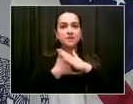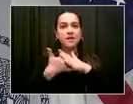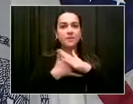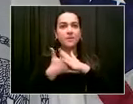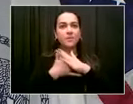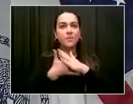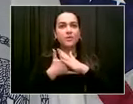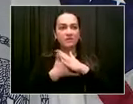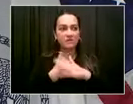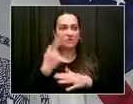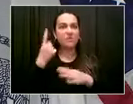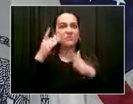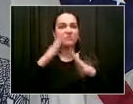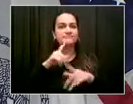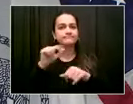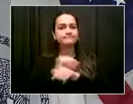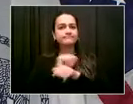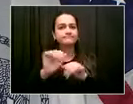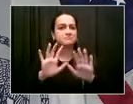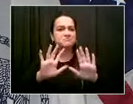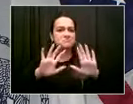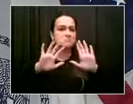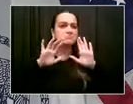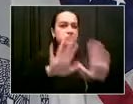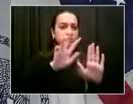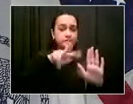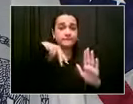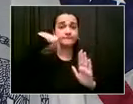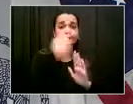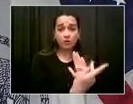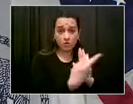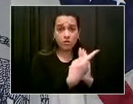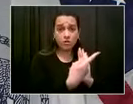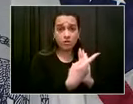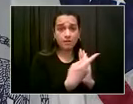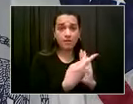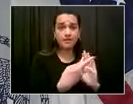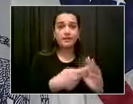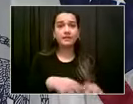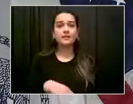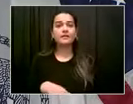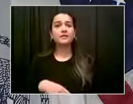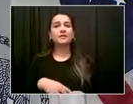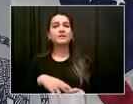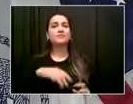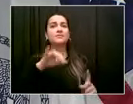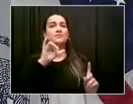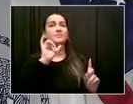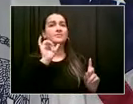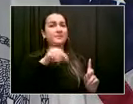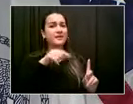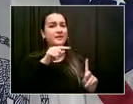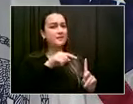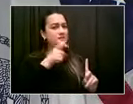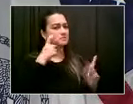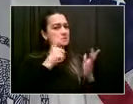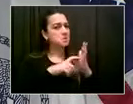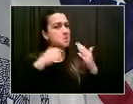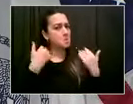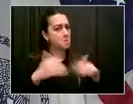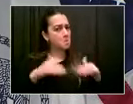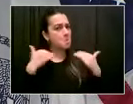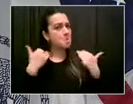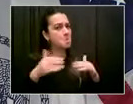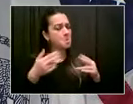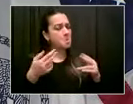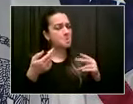violent incidents in the subway repeatedly lately. Have the